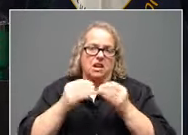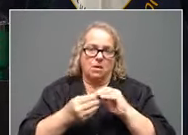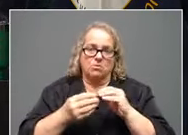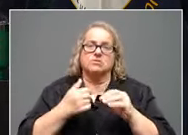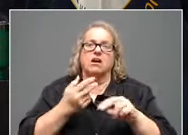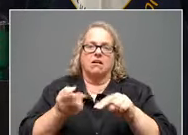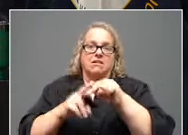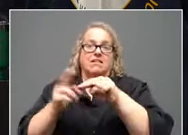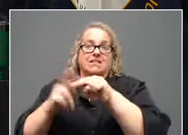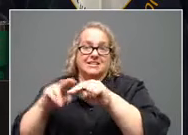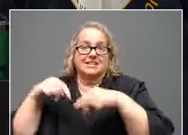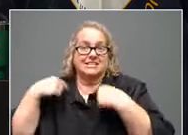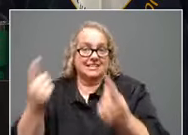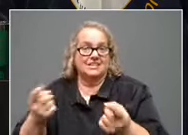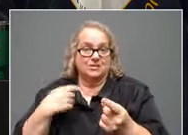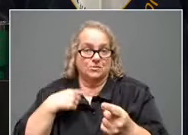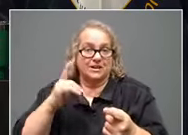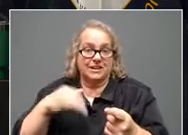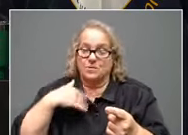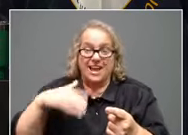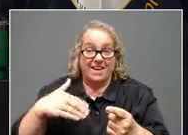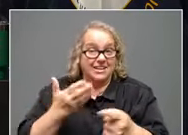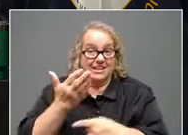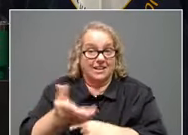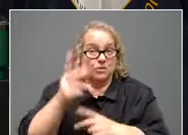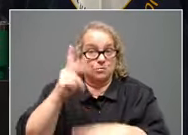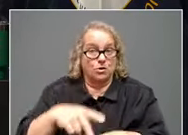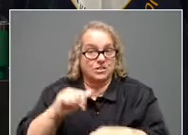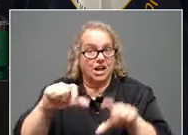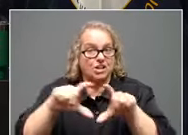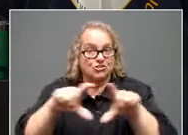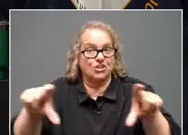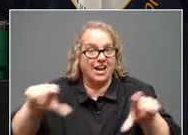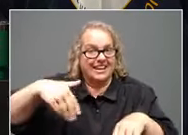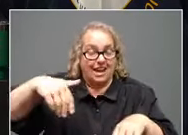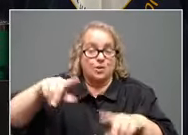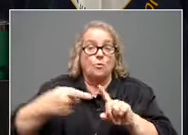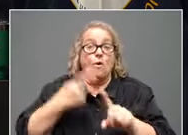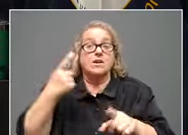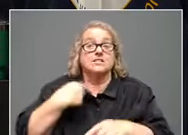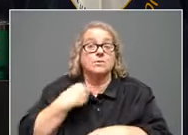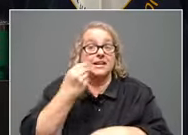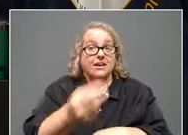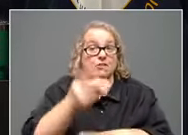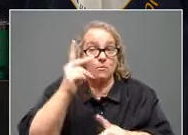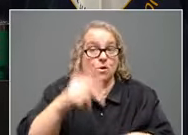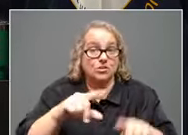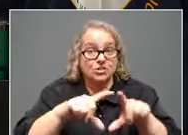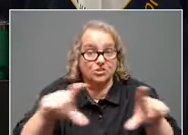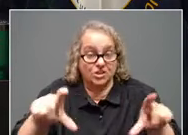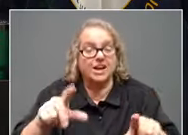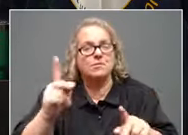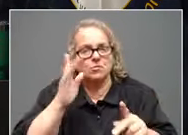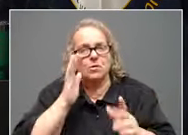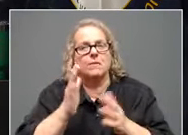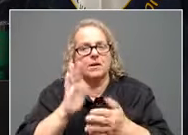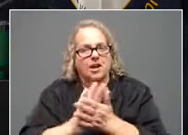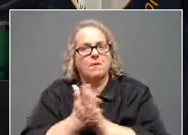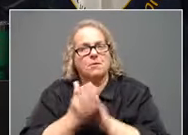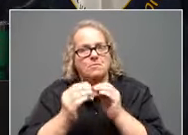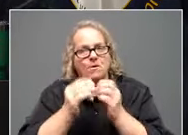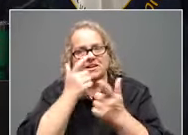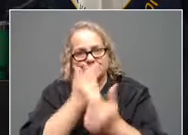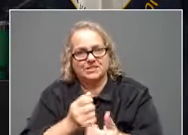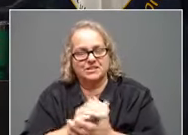haven't handed anybody a check yet. That can also spur a little bit of interest. Who gets to do the drawing? The drawing